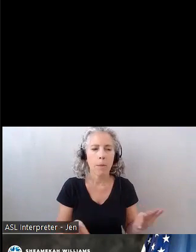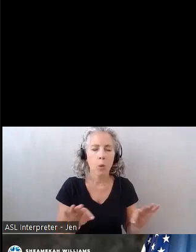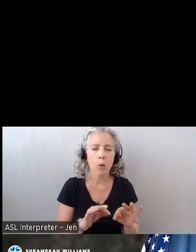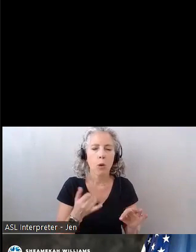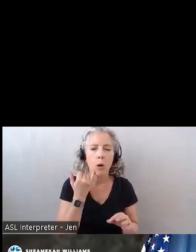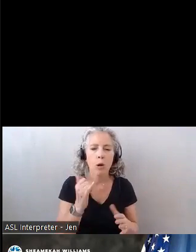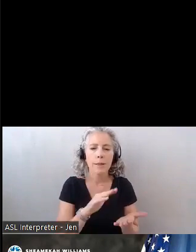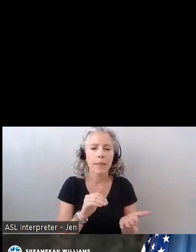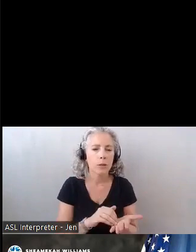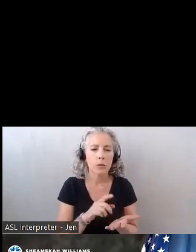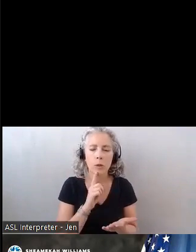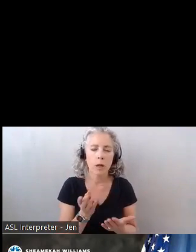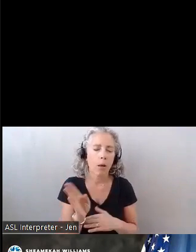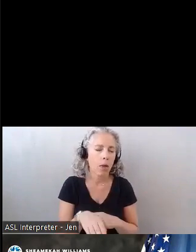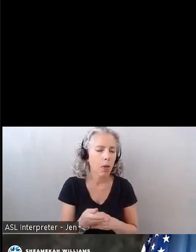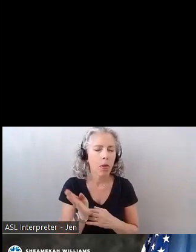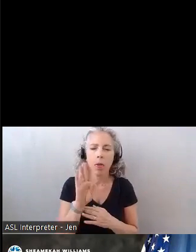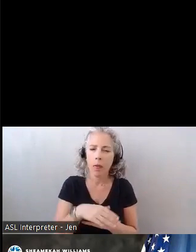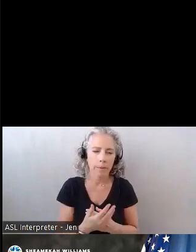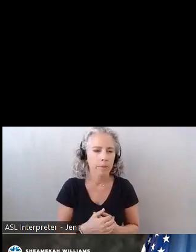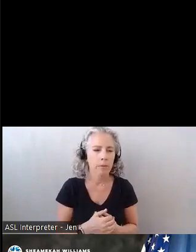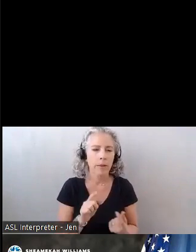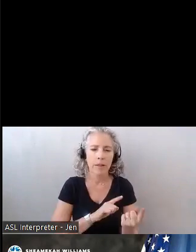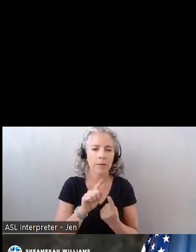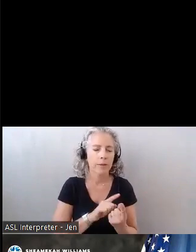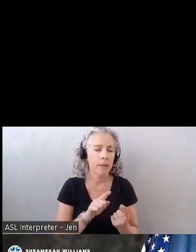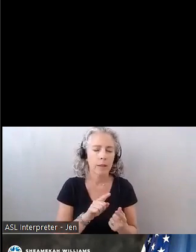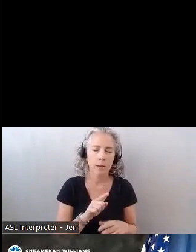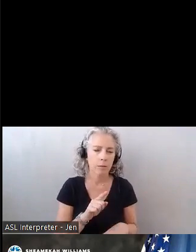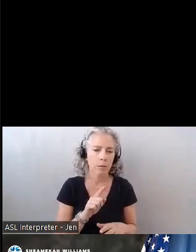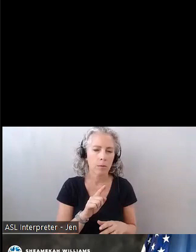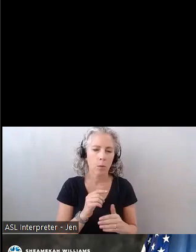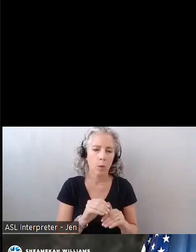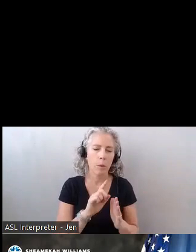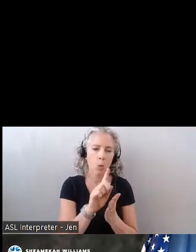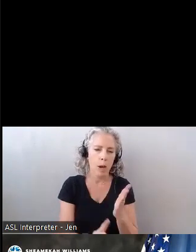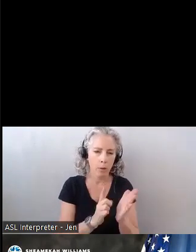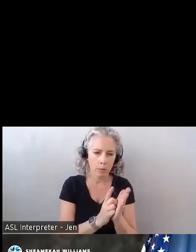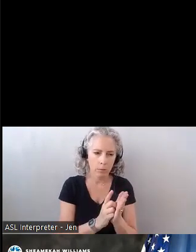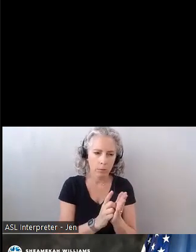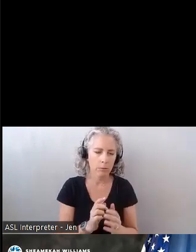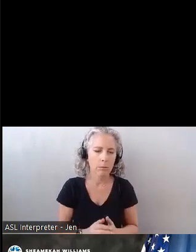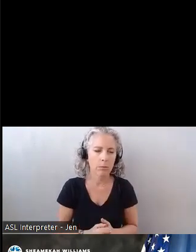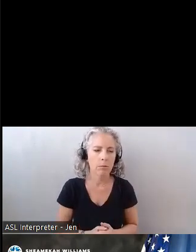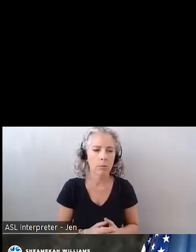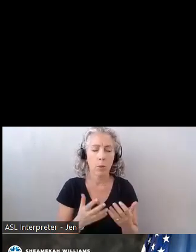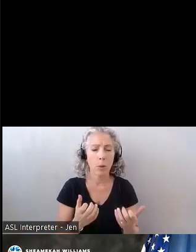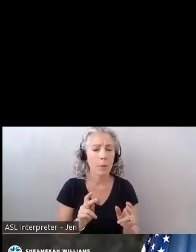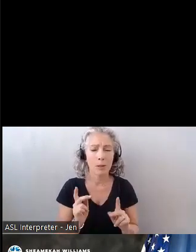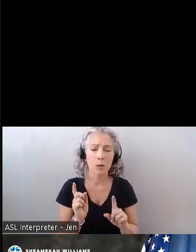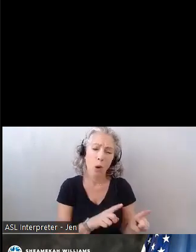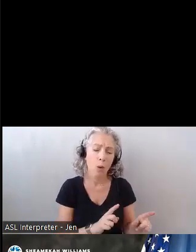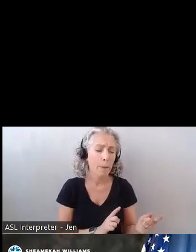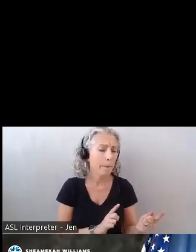24/7, 365. Face-to-face within 1 hour, that is a standard. What we want providers to do is just go to meet